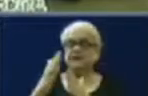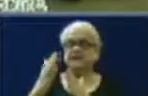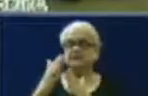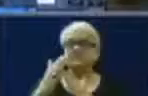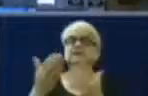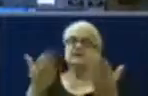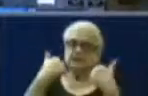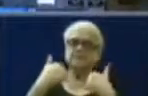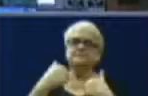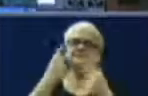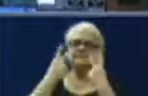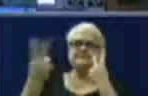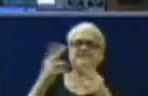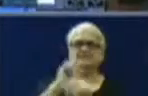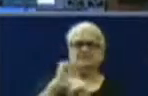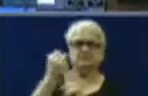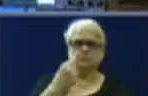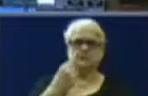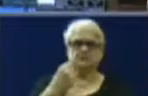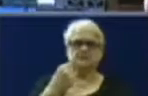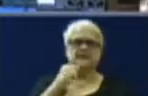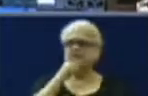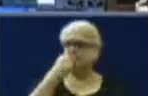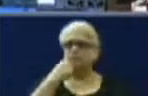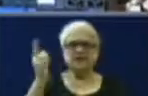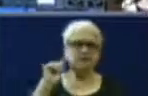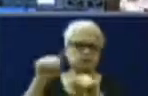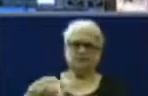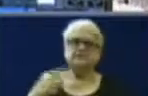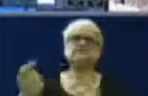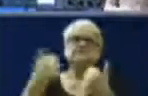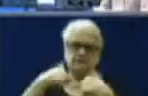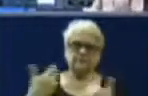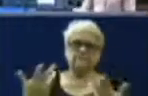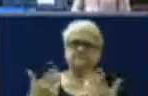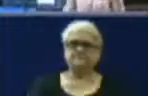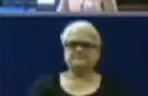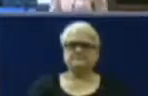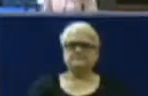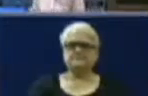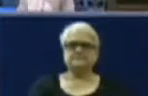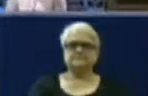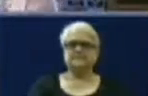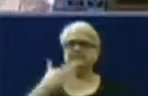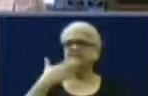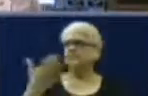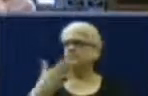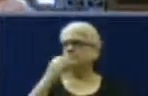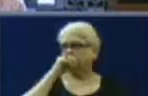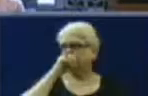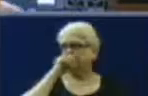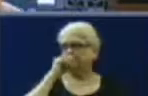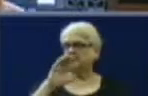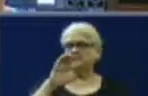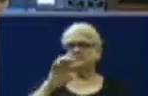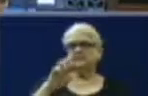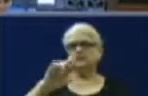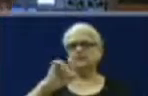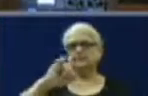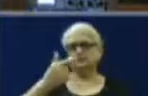in their shoes. Thank you very much. Thank you. Next is Craig